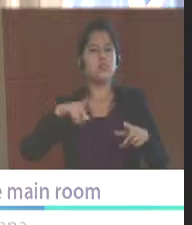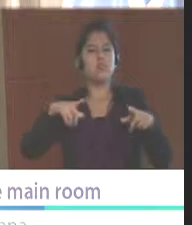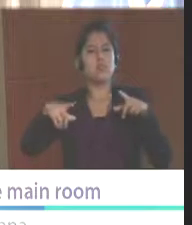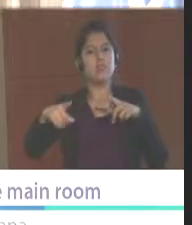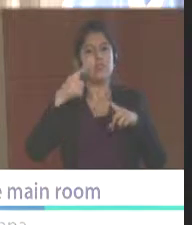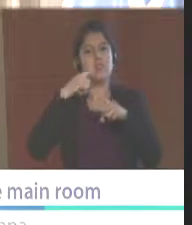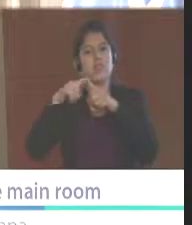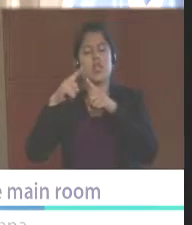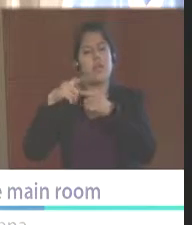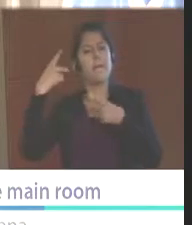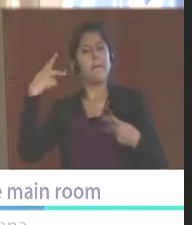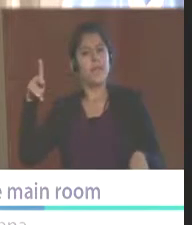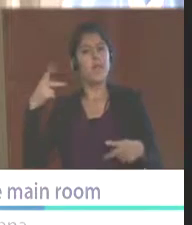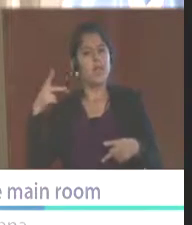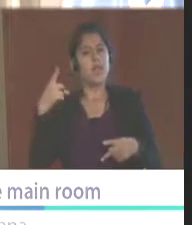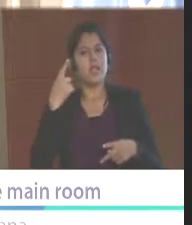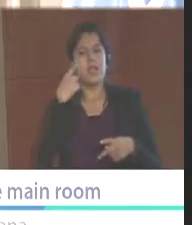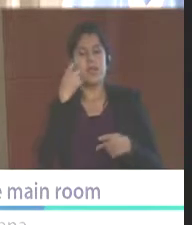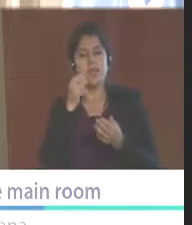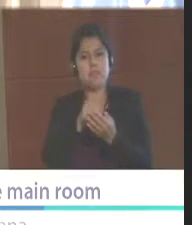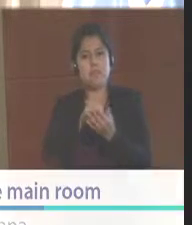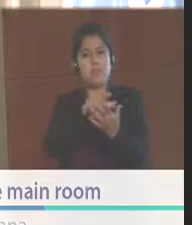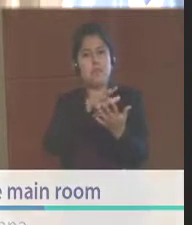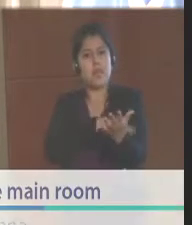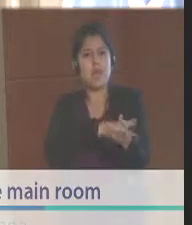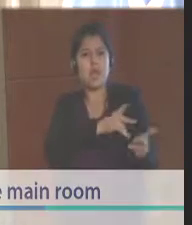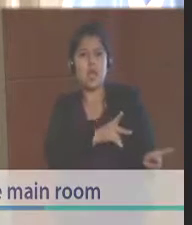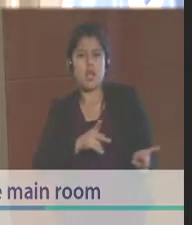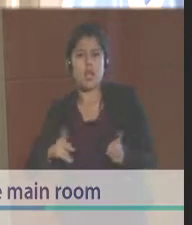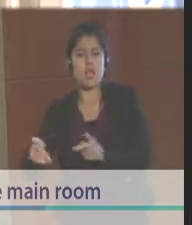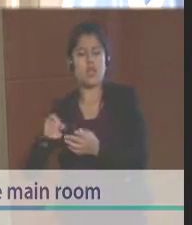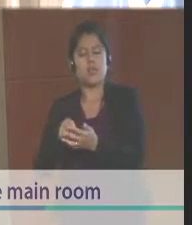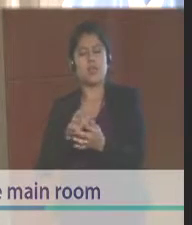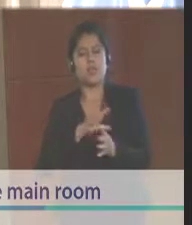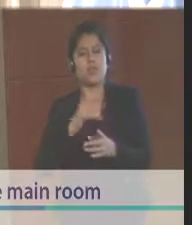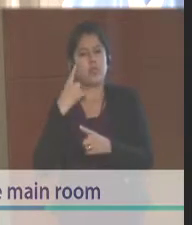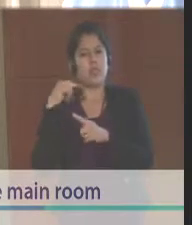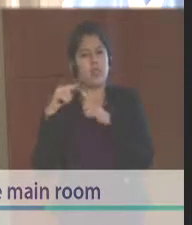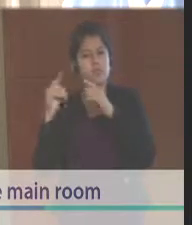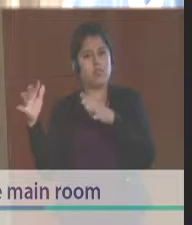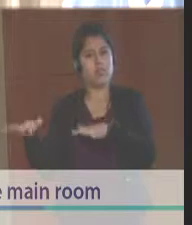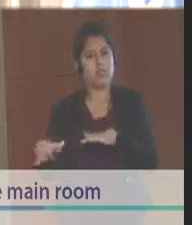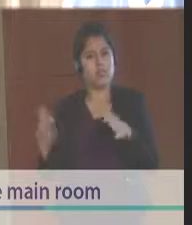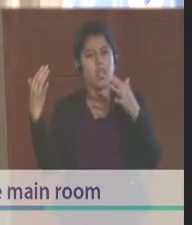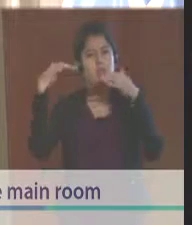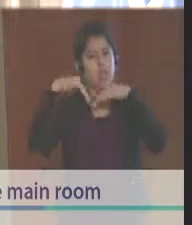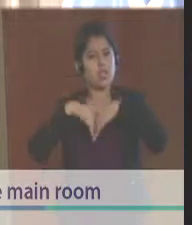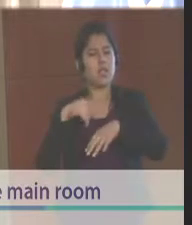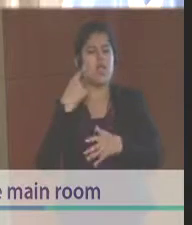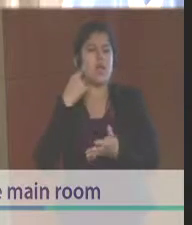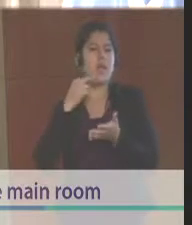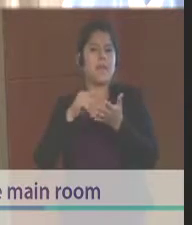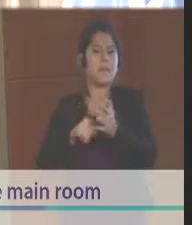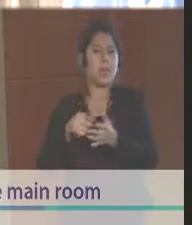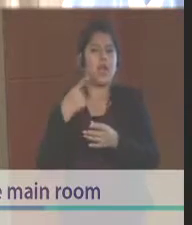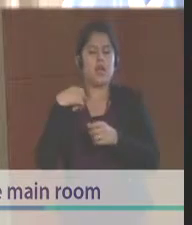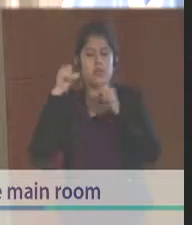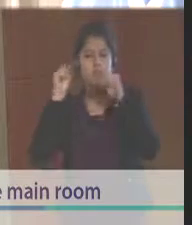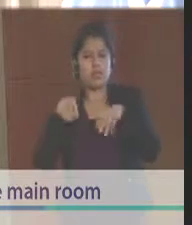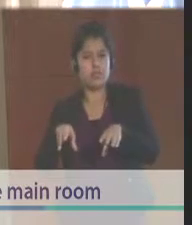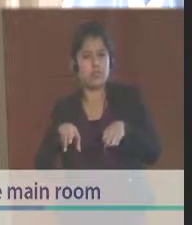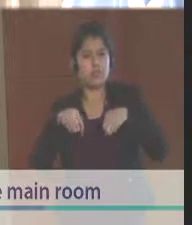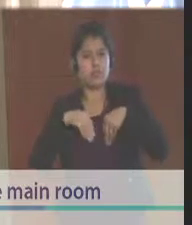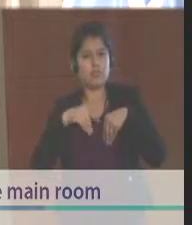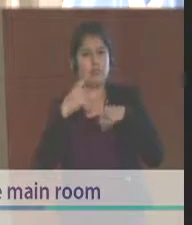insurmountable to involve local governments in policies, plans, and programs for for disaster